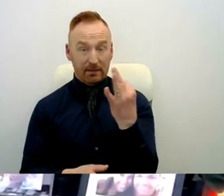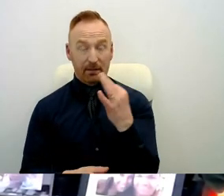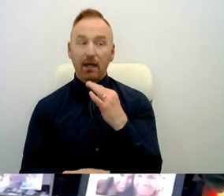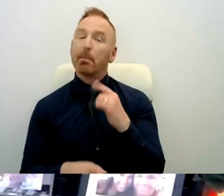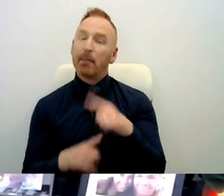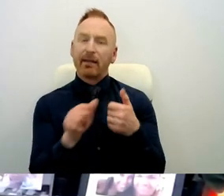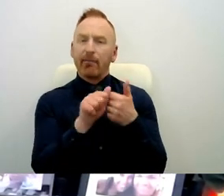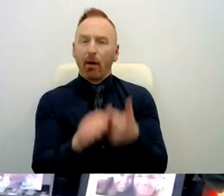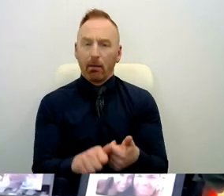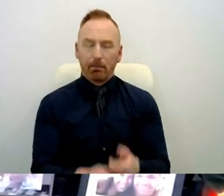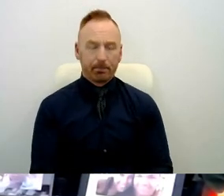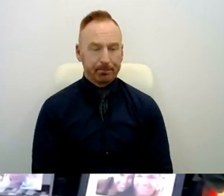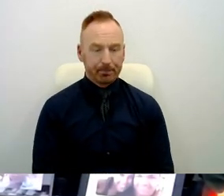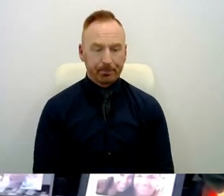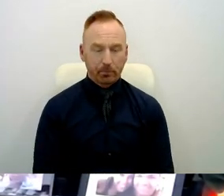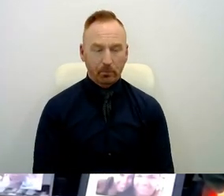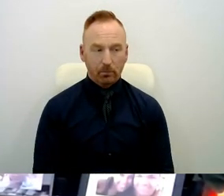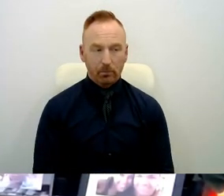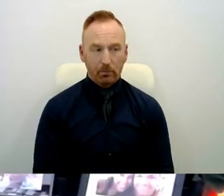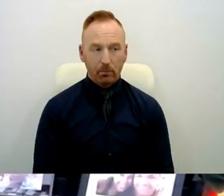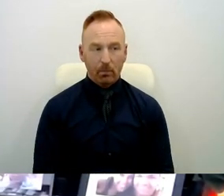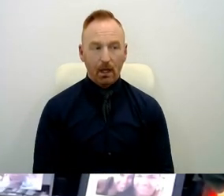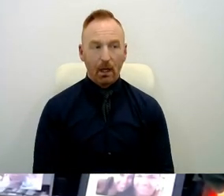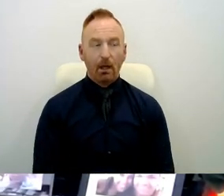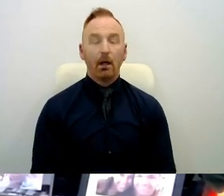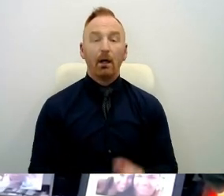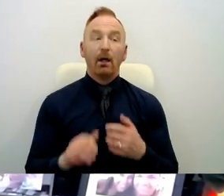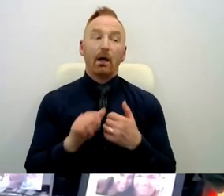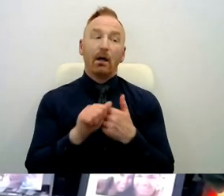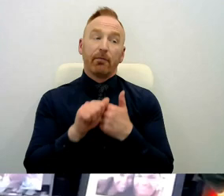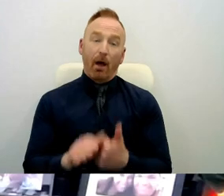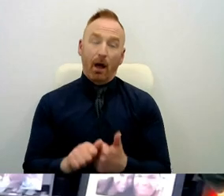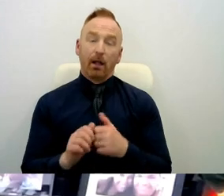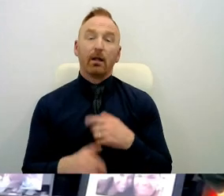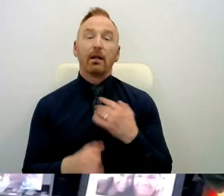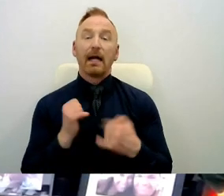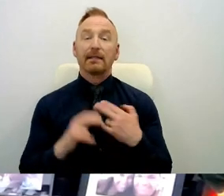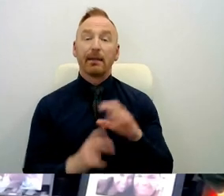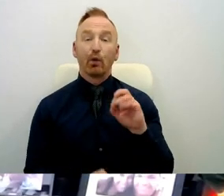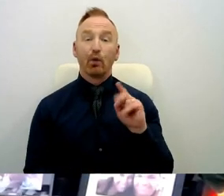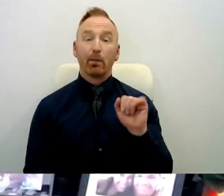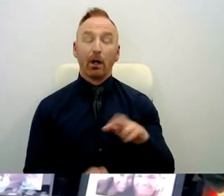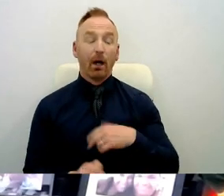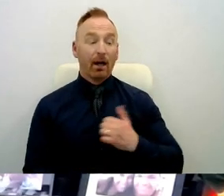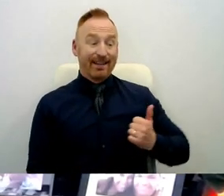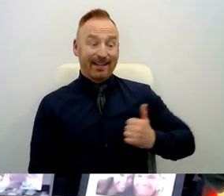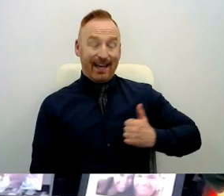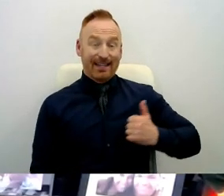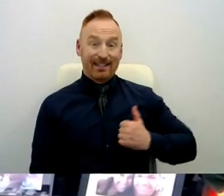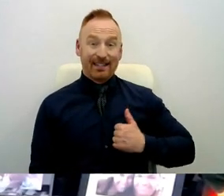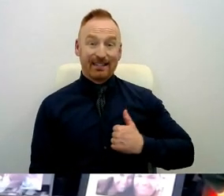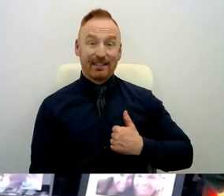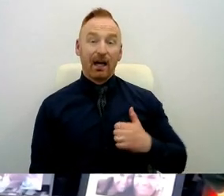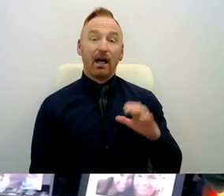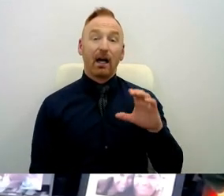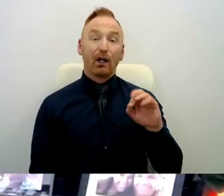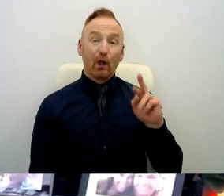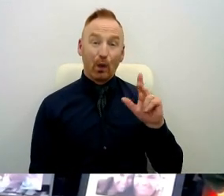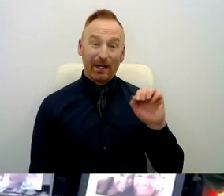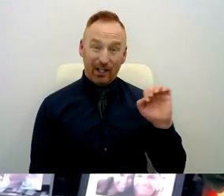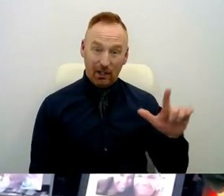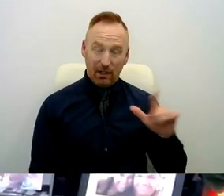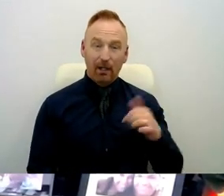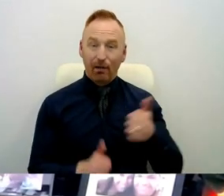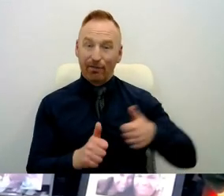it was nevertheless followed. And according to Afua Cooper, Canada's colonial officials used